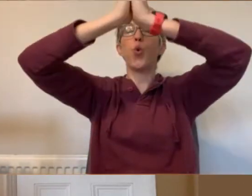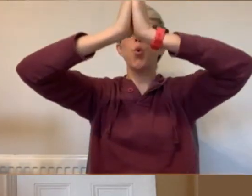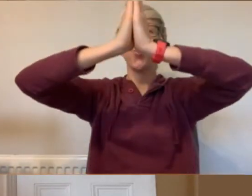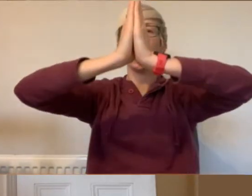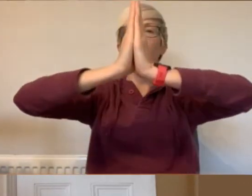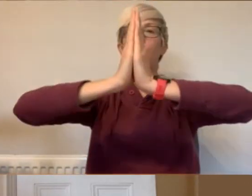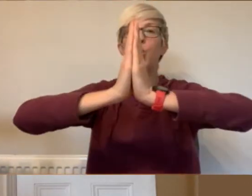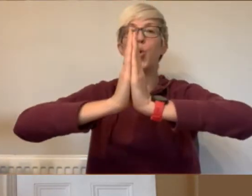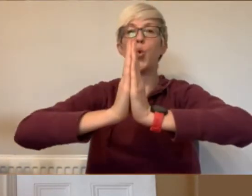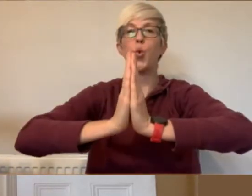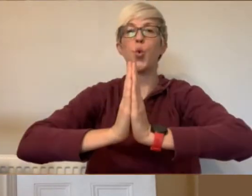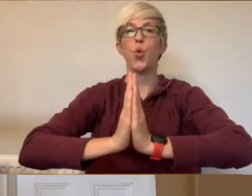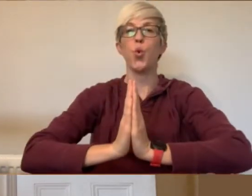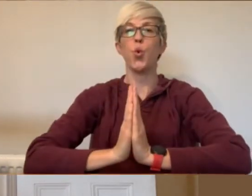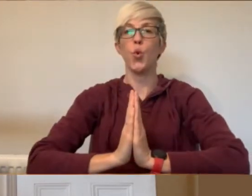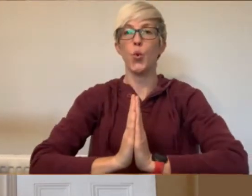Breathe out, arms down.